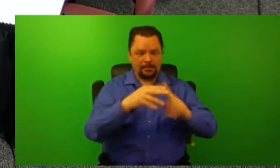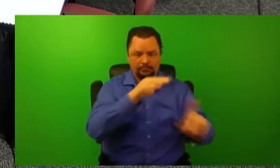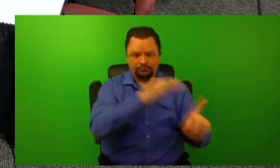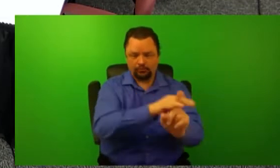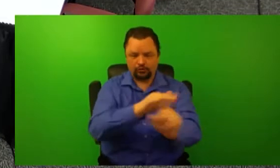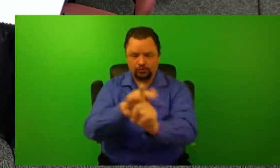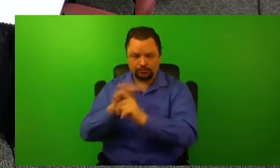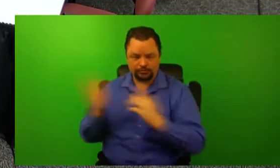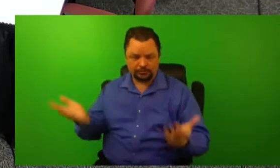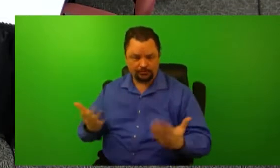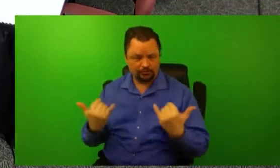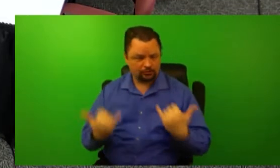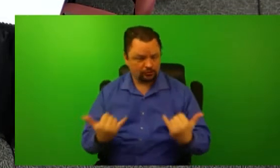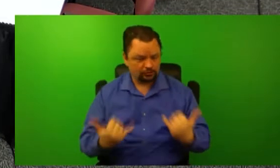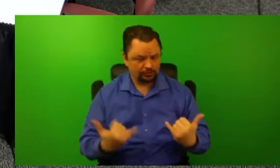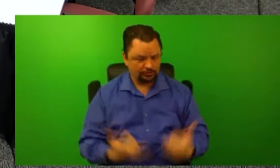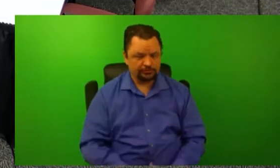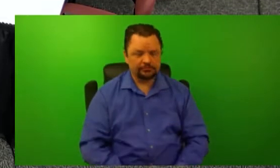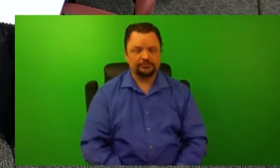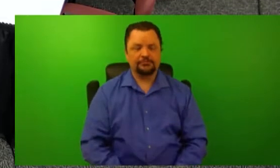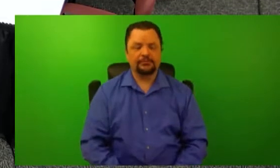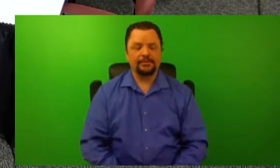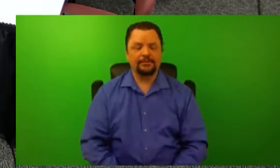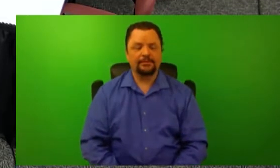Doris Ralston? Yes.